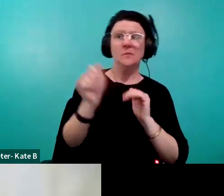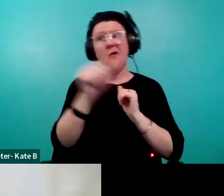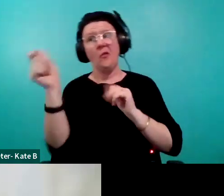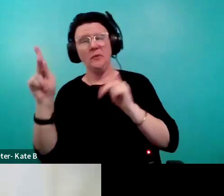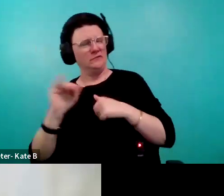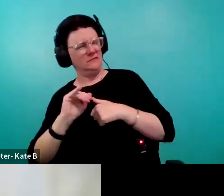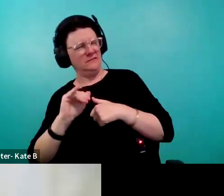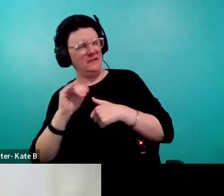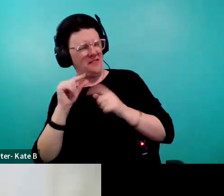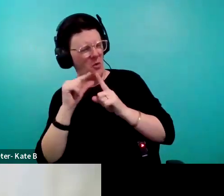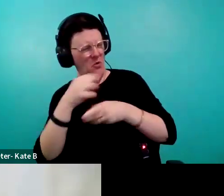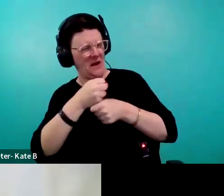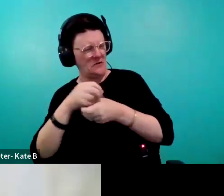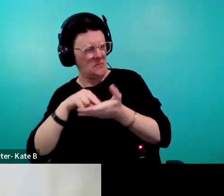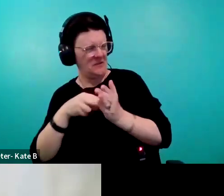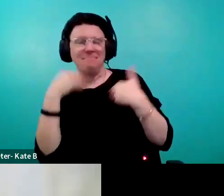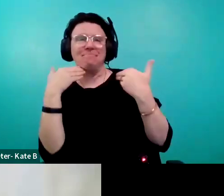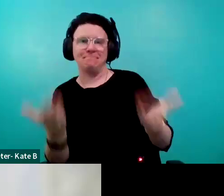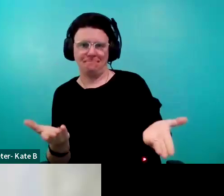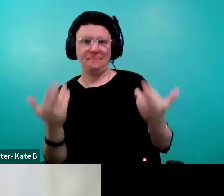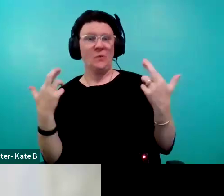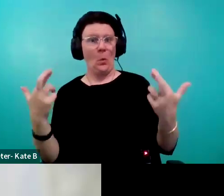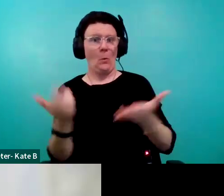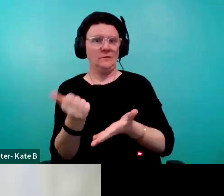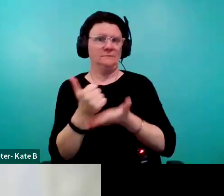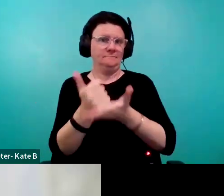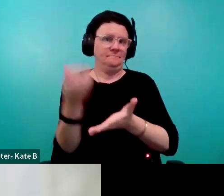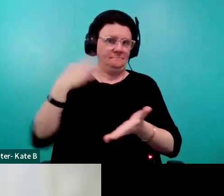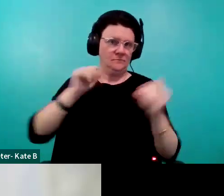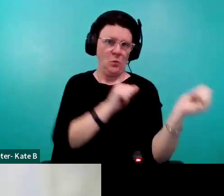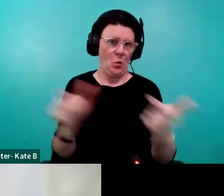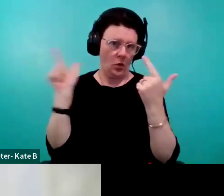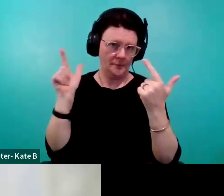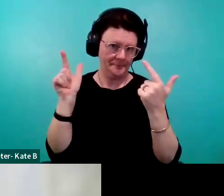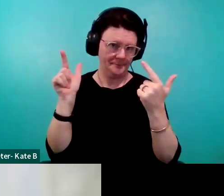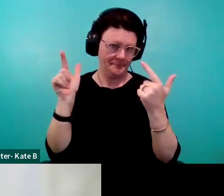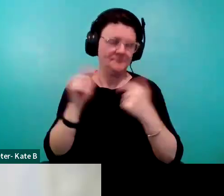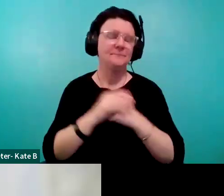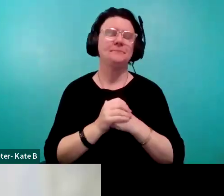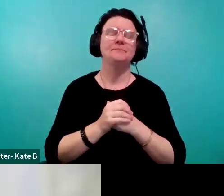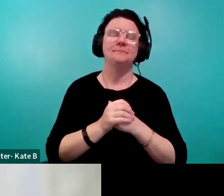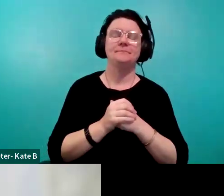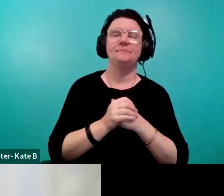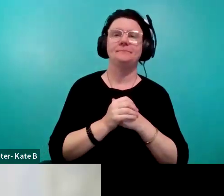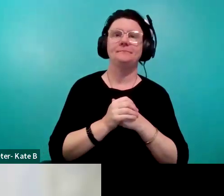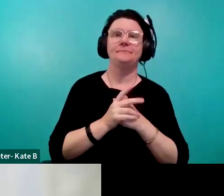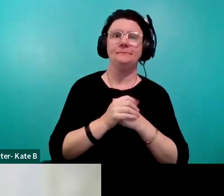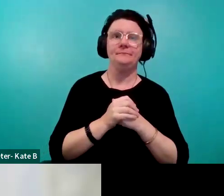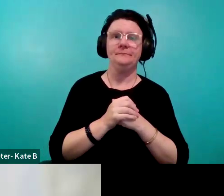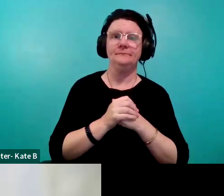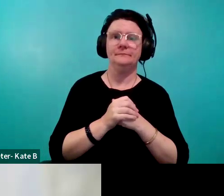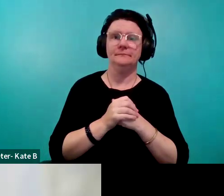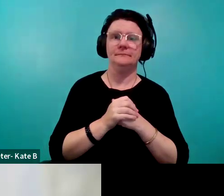knows what this terminology is. So hopefully that's helpful to everyone that's working on these issues who may